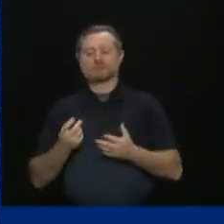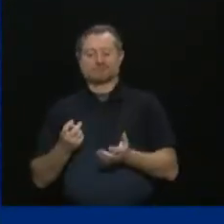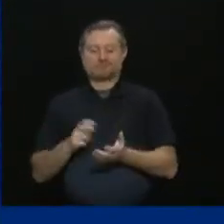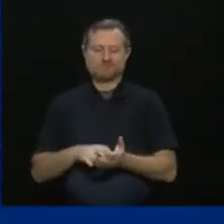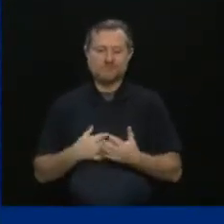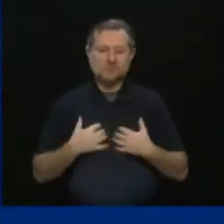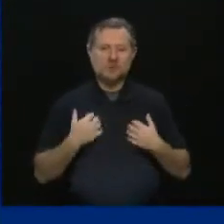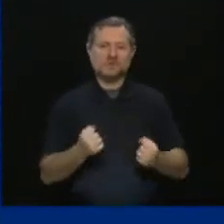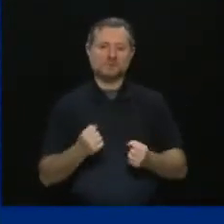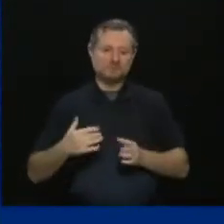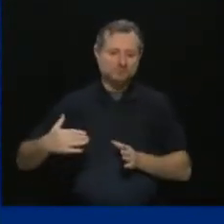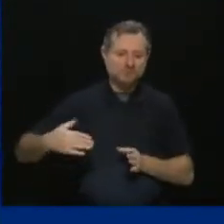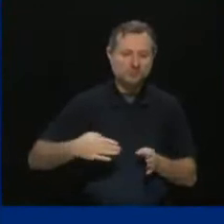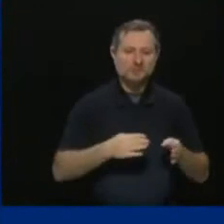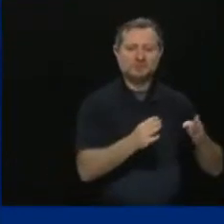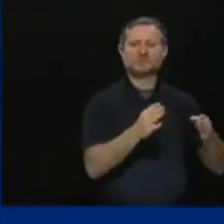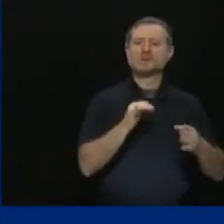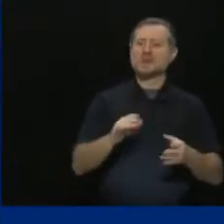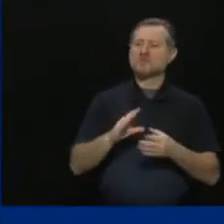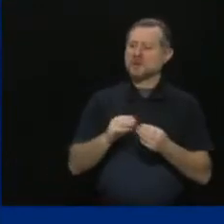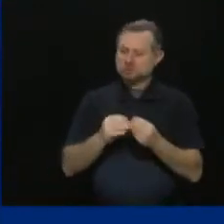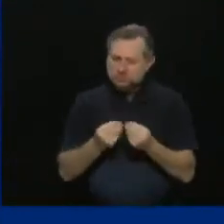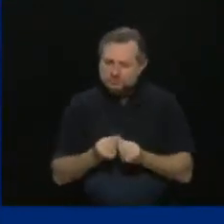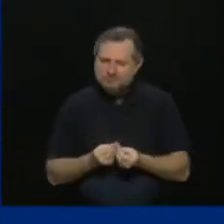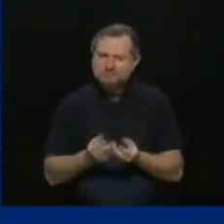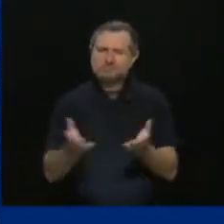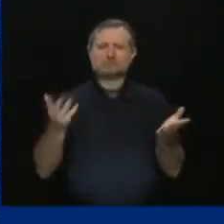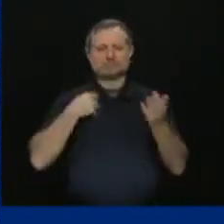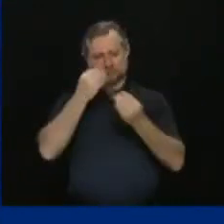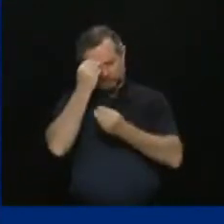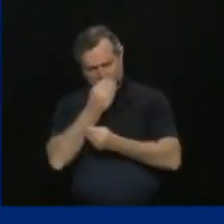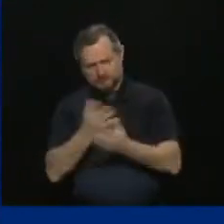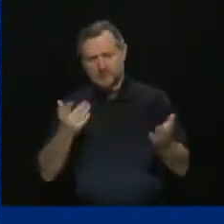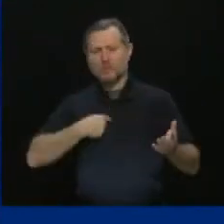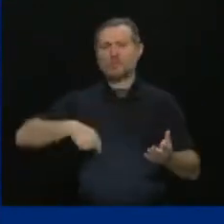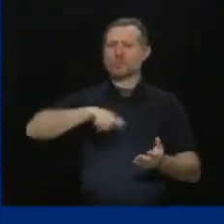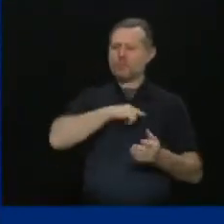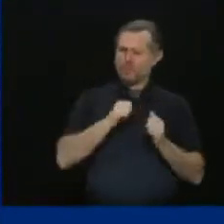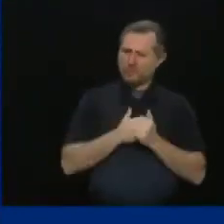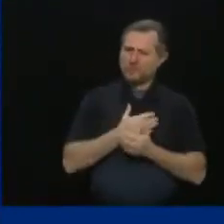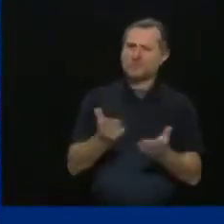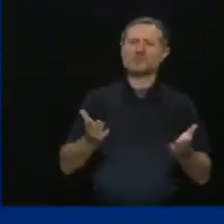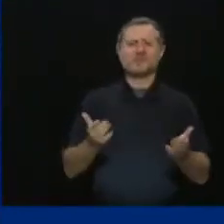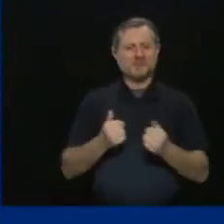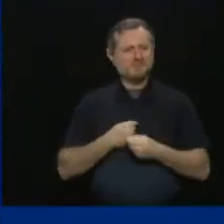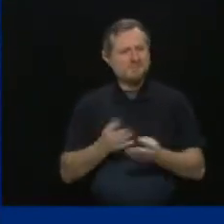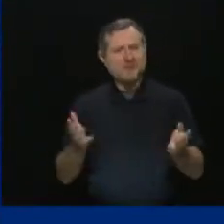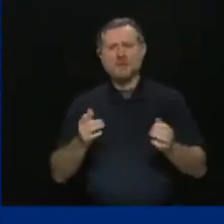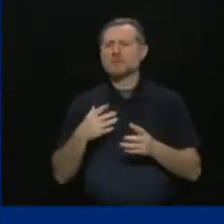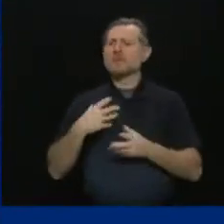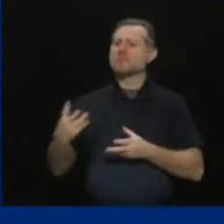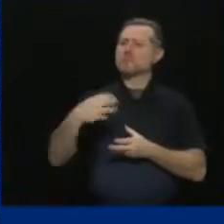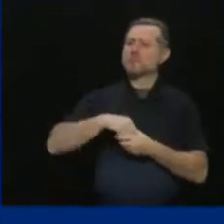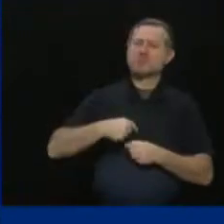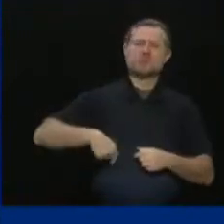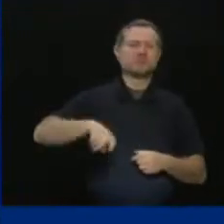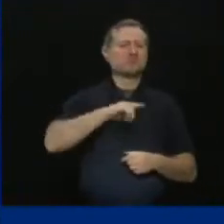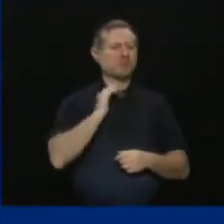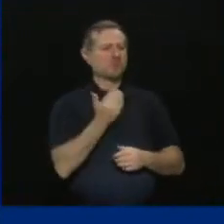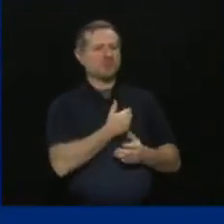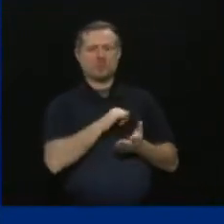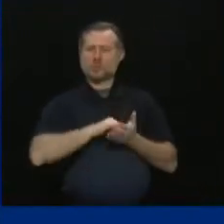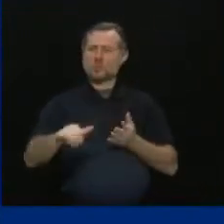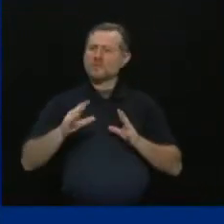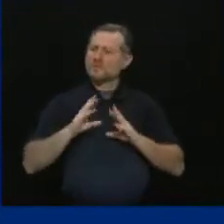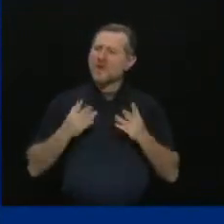are there with you. You are still an important part of my family, our family, the New York family. And that is the